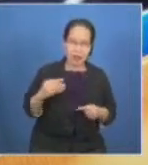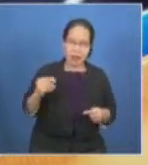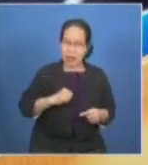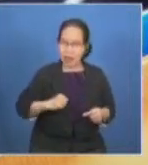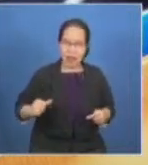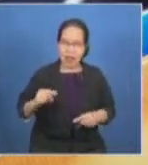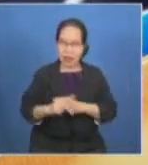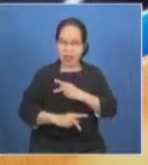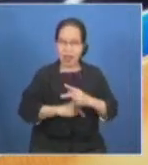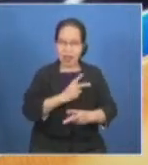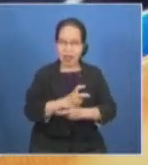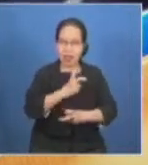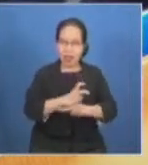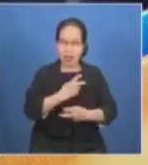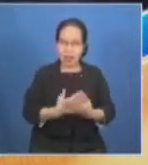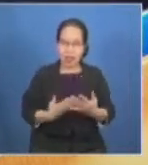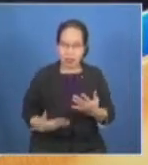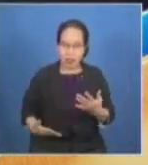problems,